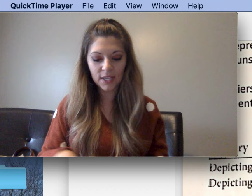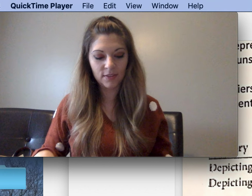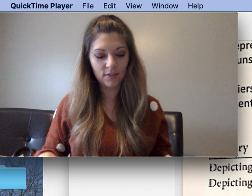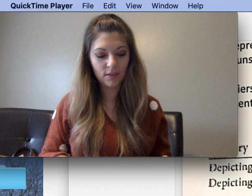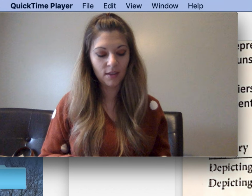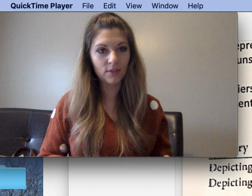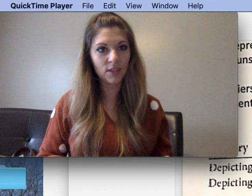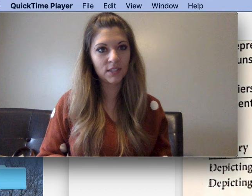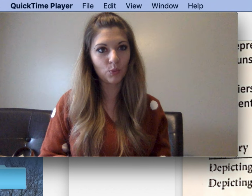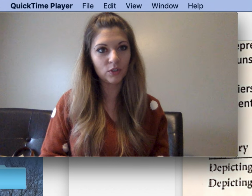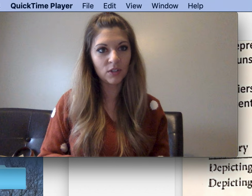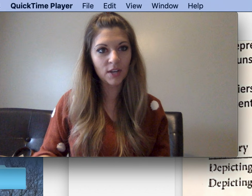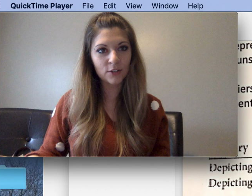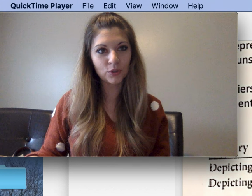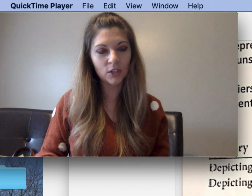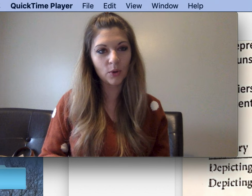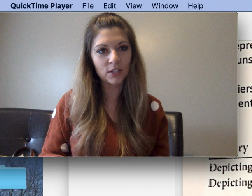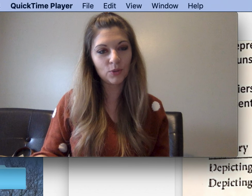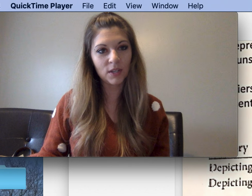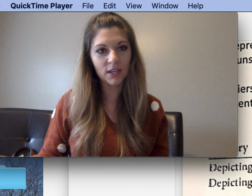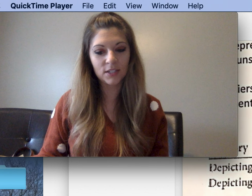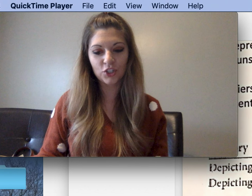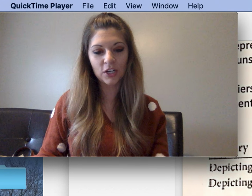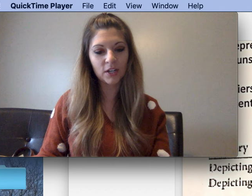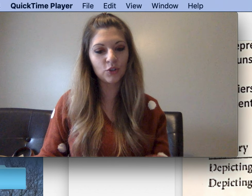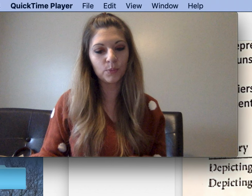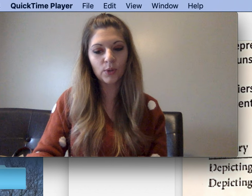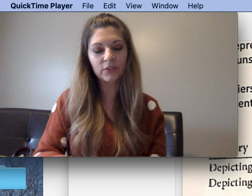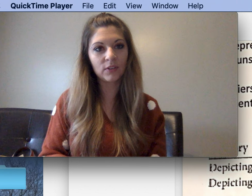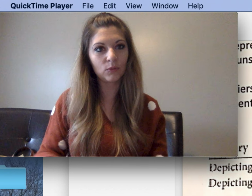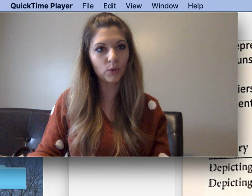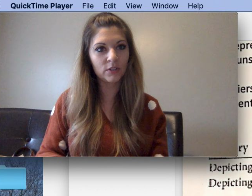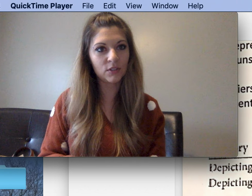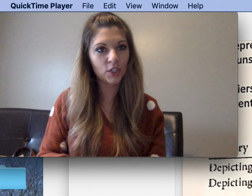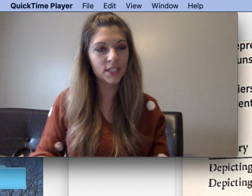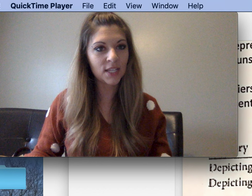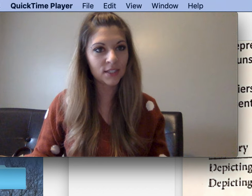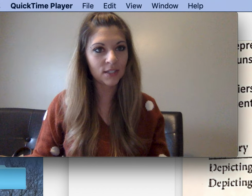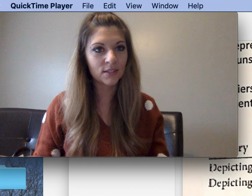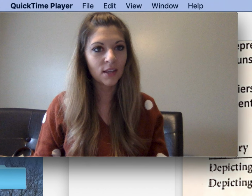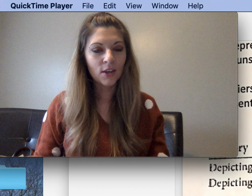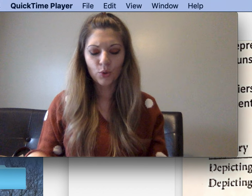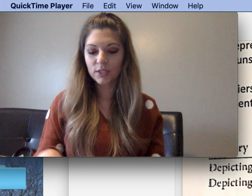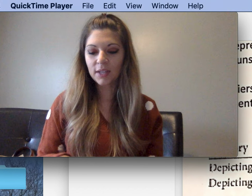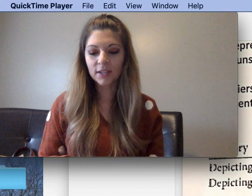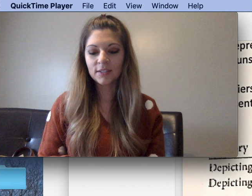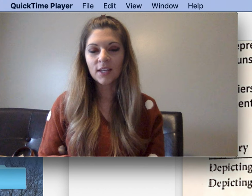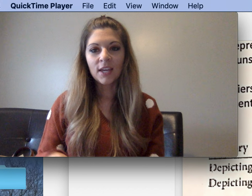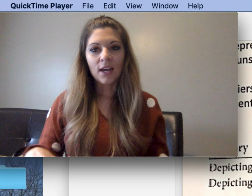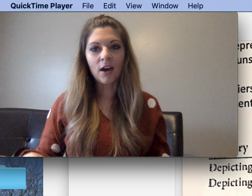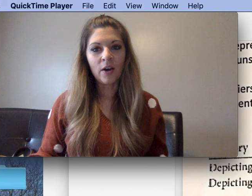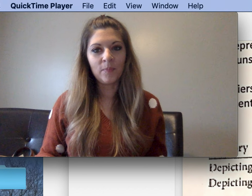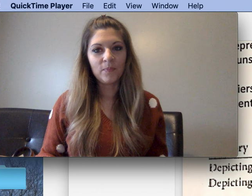words and things that would naturally go into a dictionary, and you would pull out the words to create sentences or